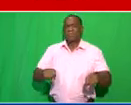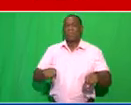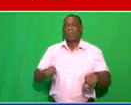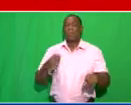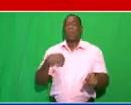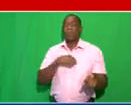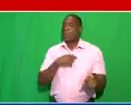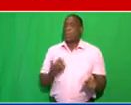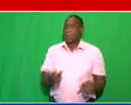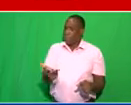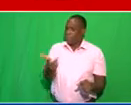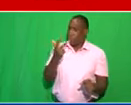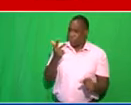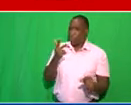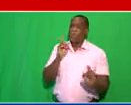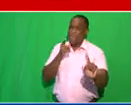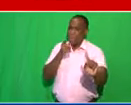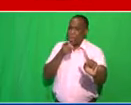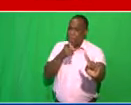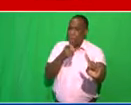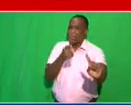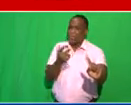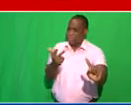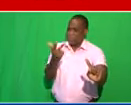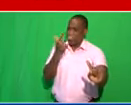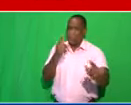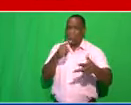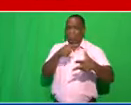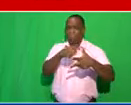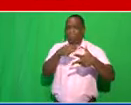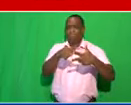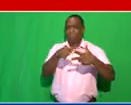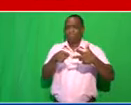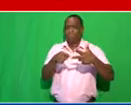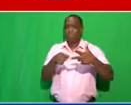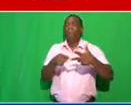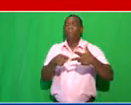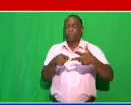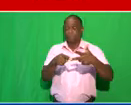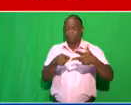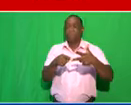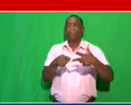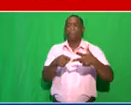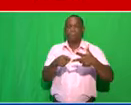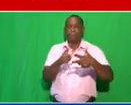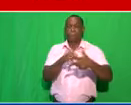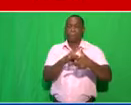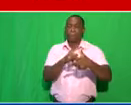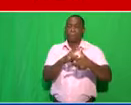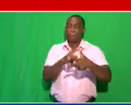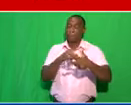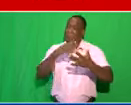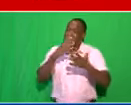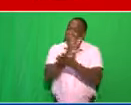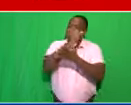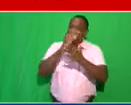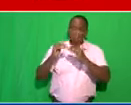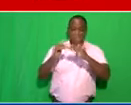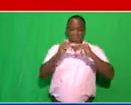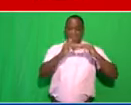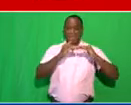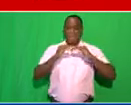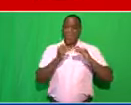three goals in terms of the deliberations of the committee, looking at achieving equity, ensuring that all students